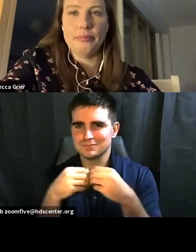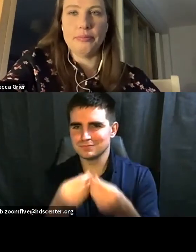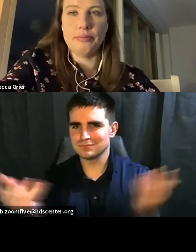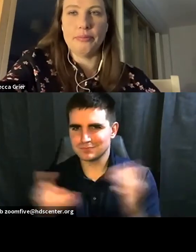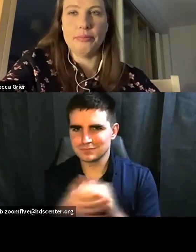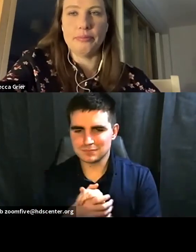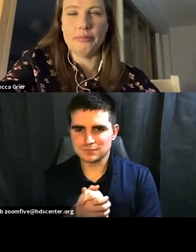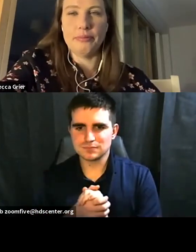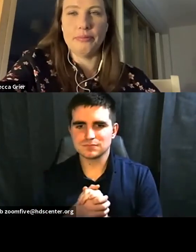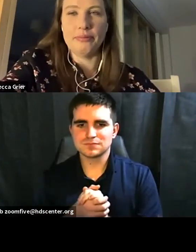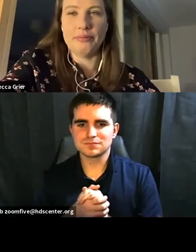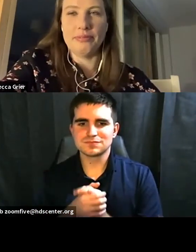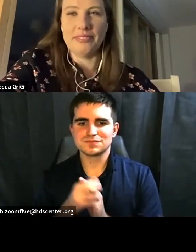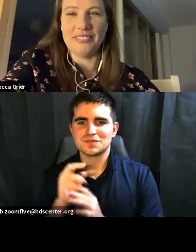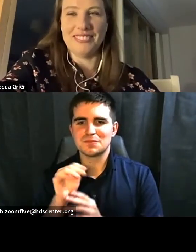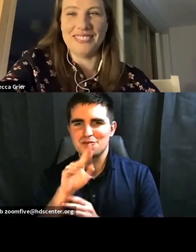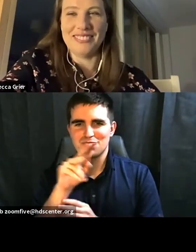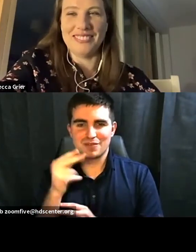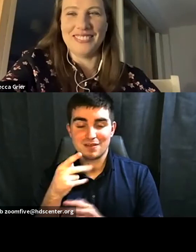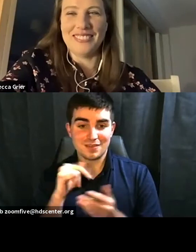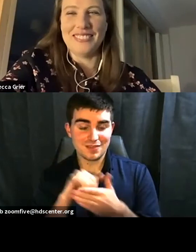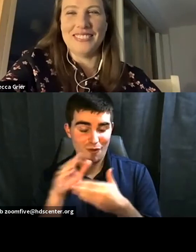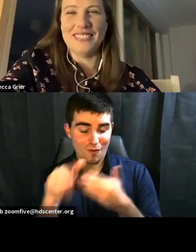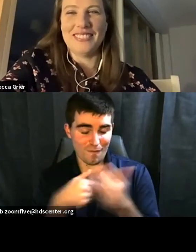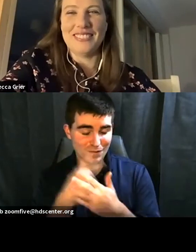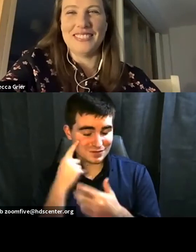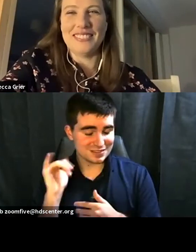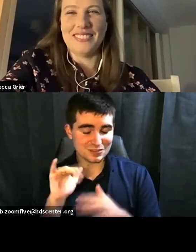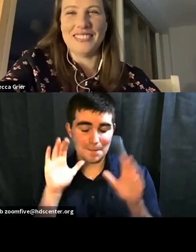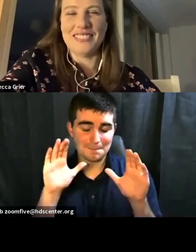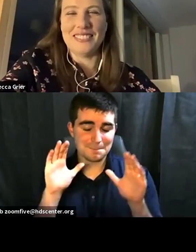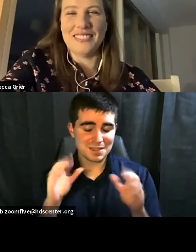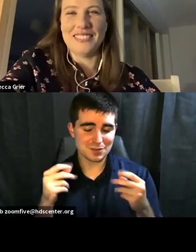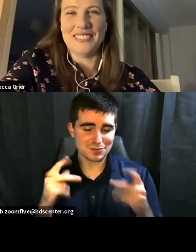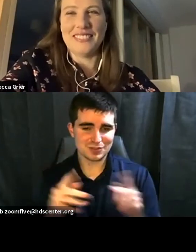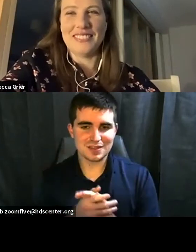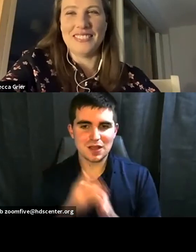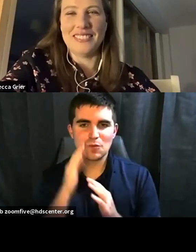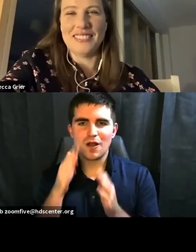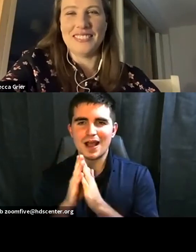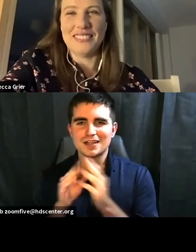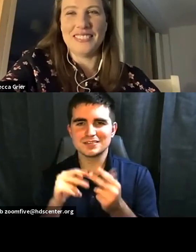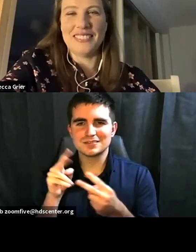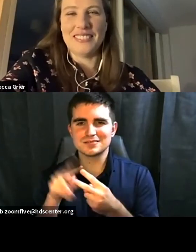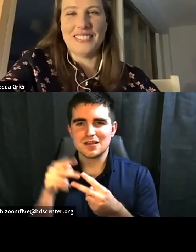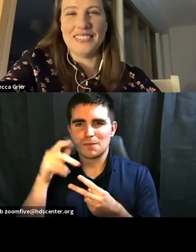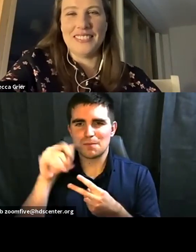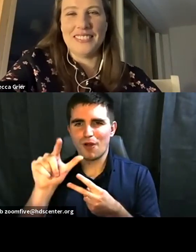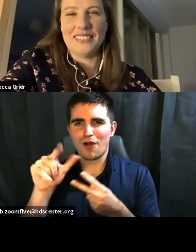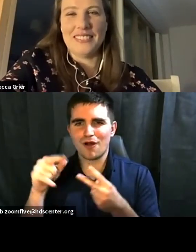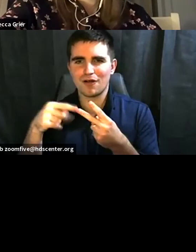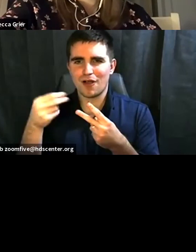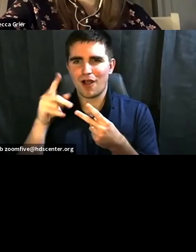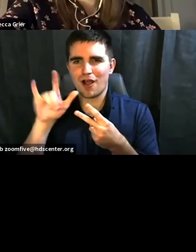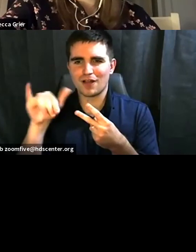Those all sound like amazing opportunities. I'm going to ask for Paul and Holly to join